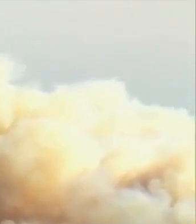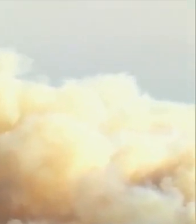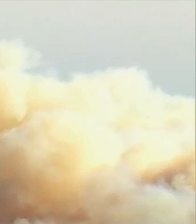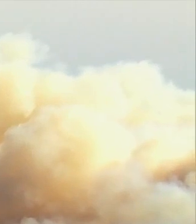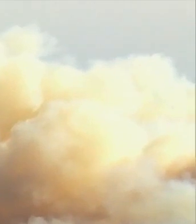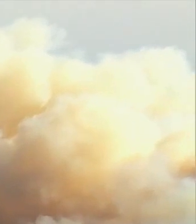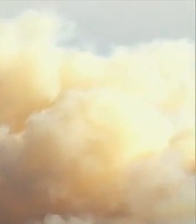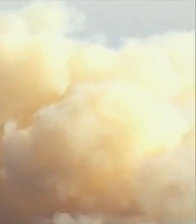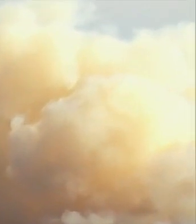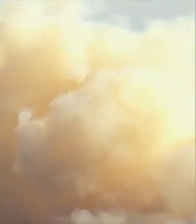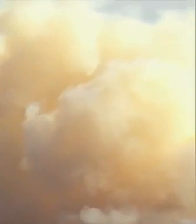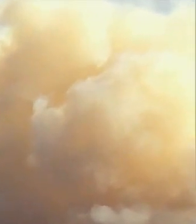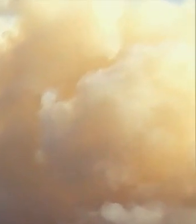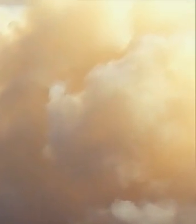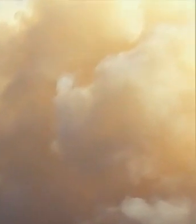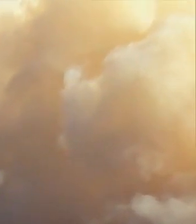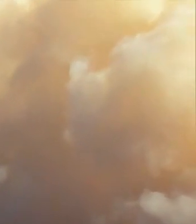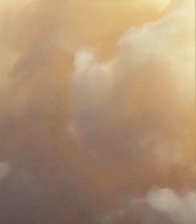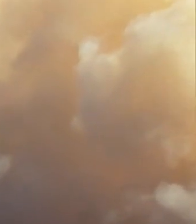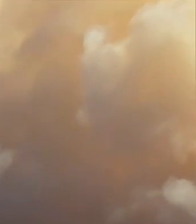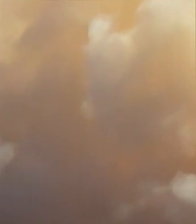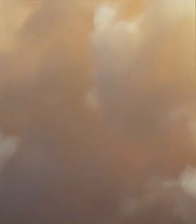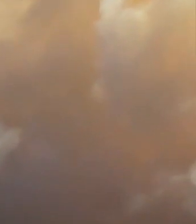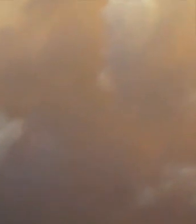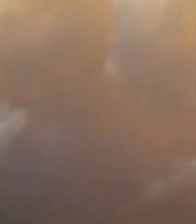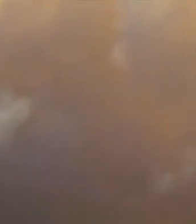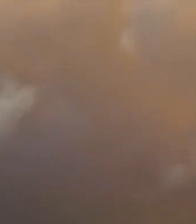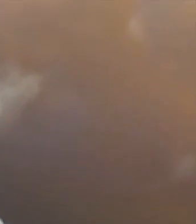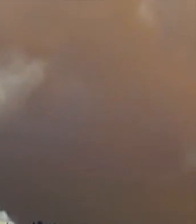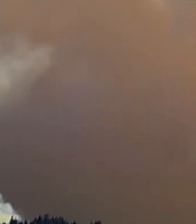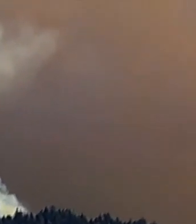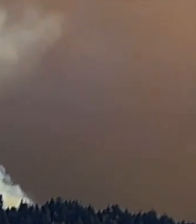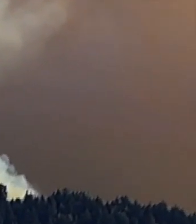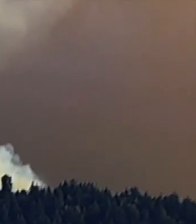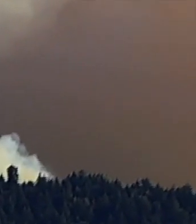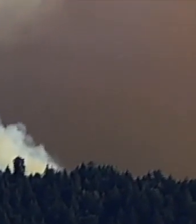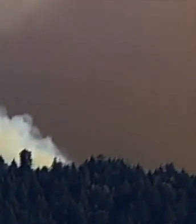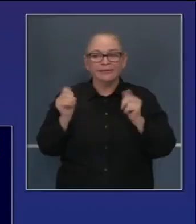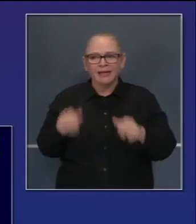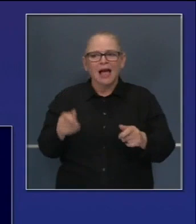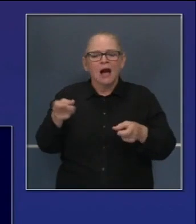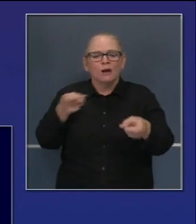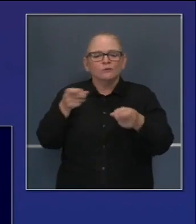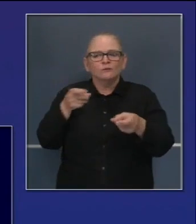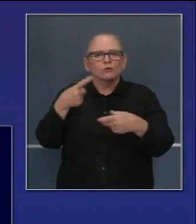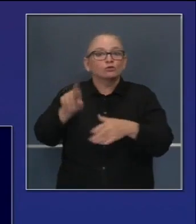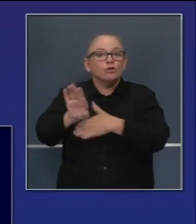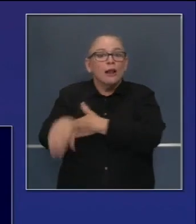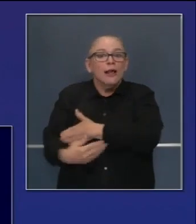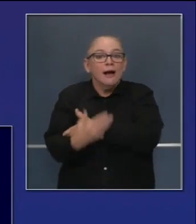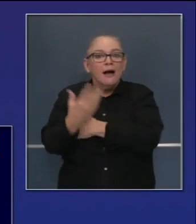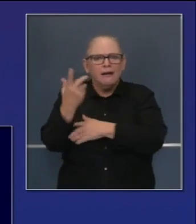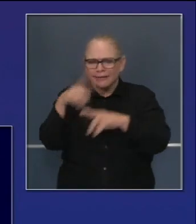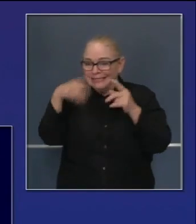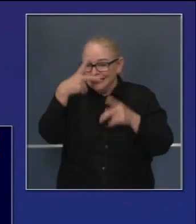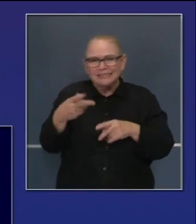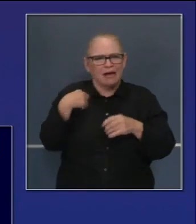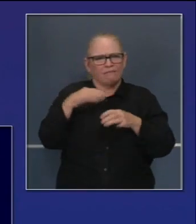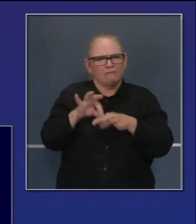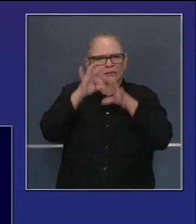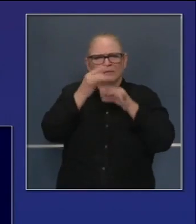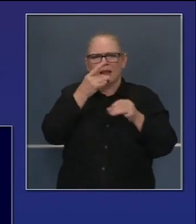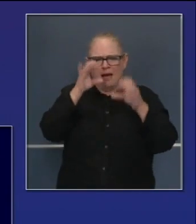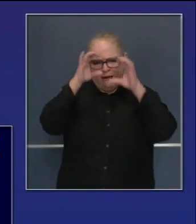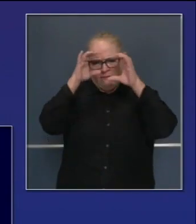the governor attributes the cause in part to more than 10,000 lightning strikes in the past few days. Putting everything we have We on these